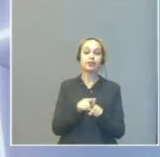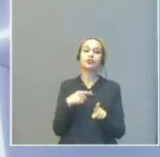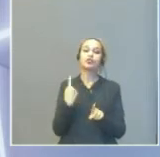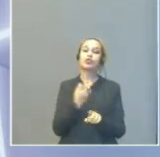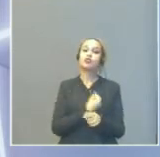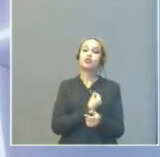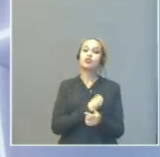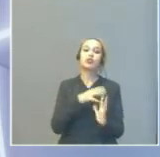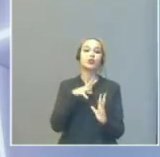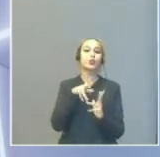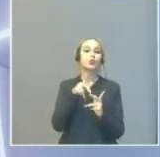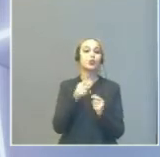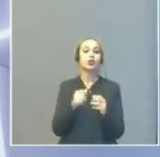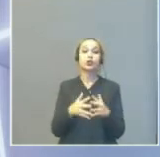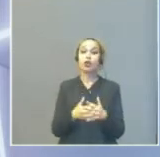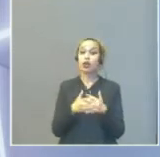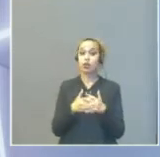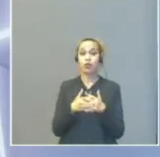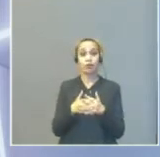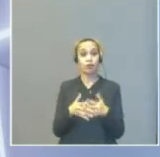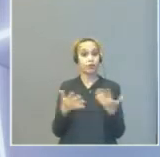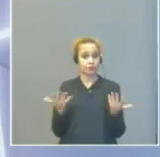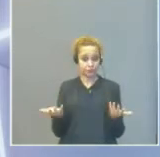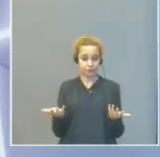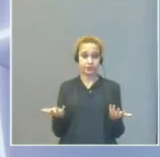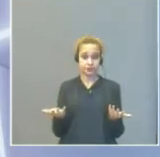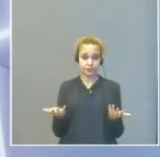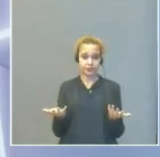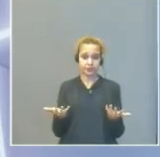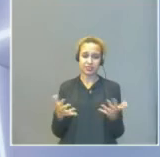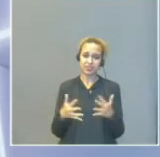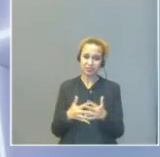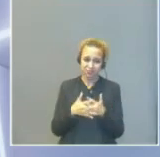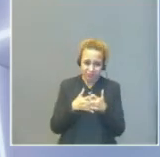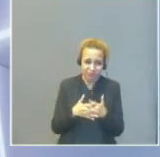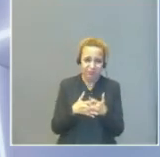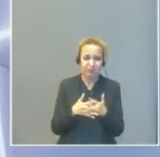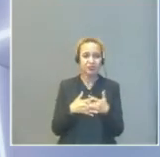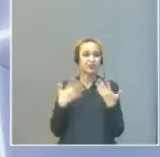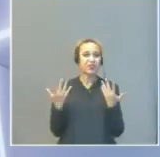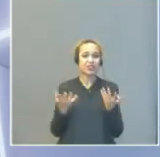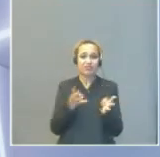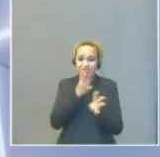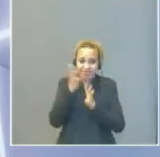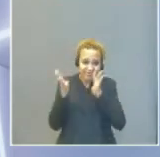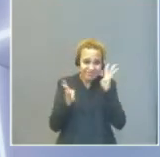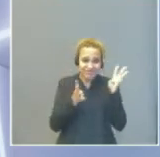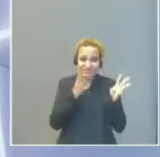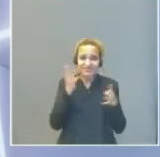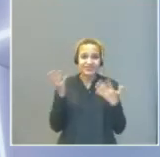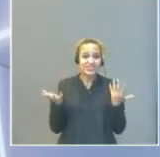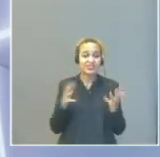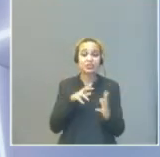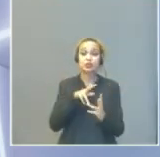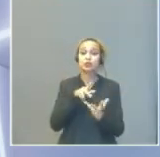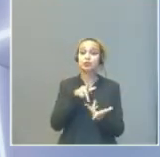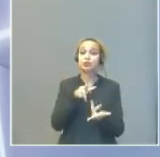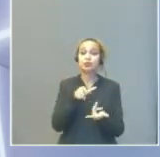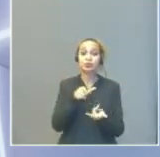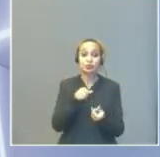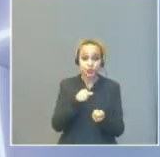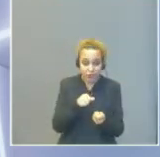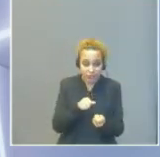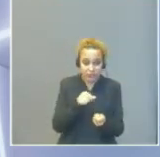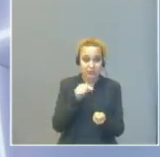and complexifying, entangled and entangling. A world where a tiny,